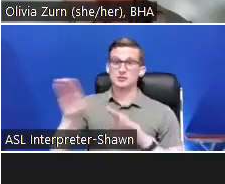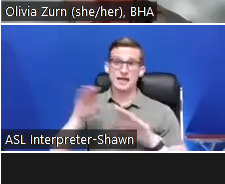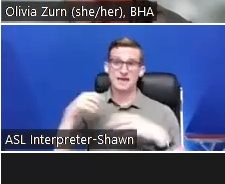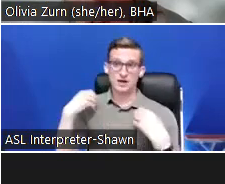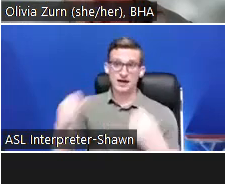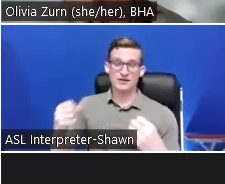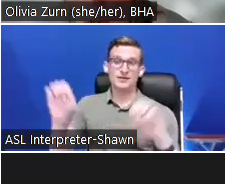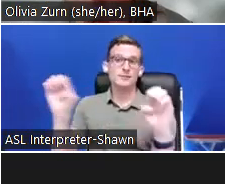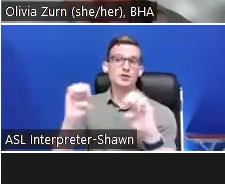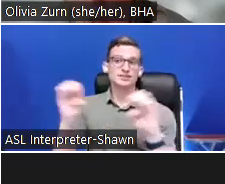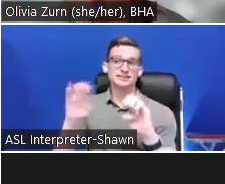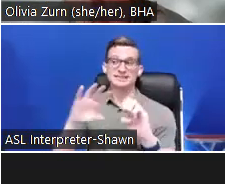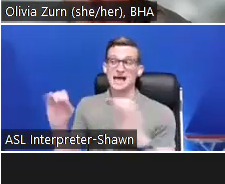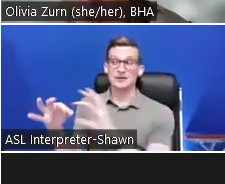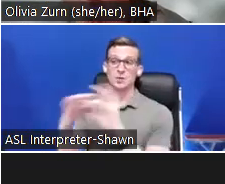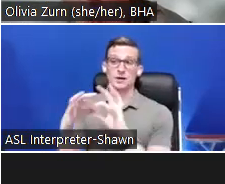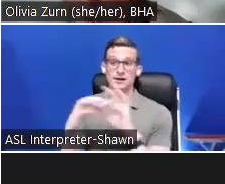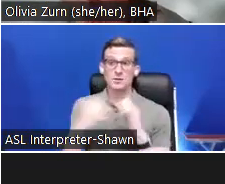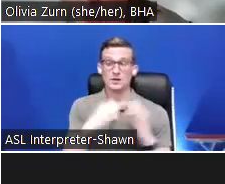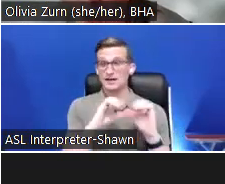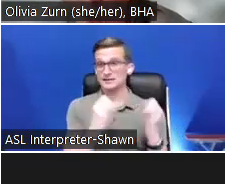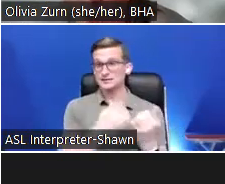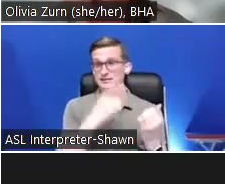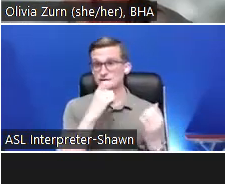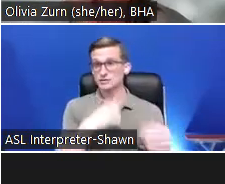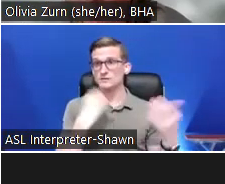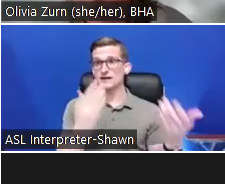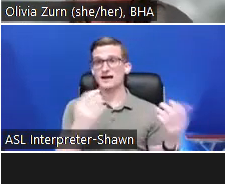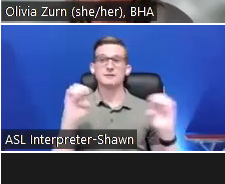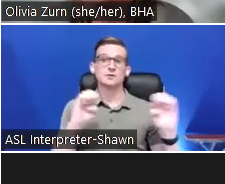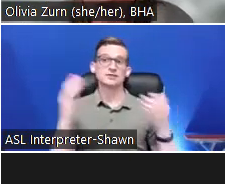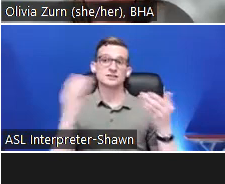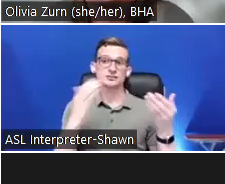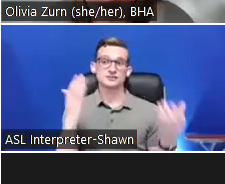coordination with agencies that provide emergency service interventions.